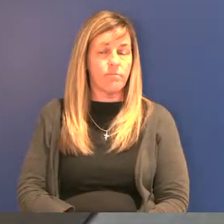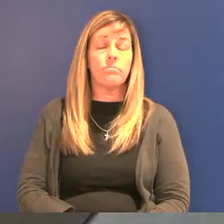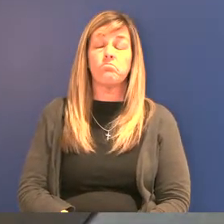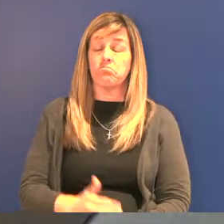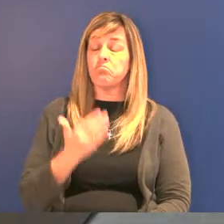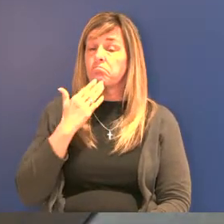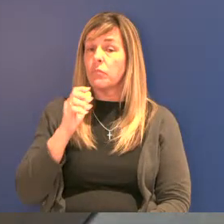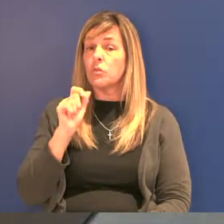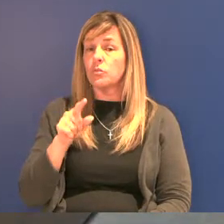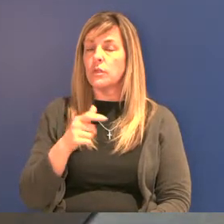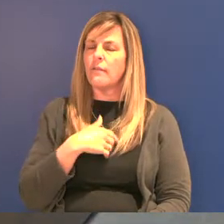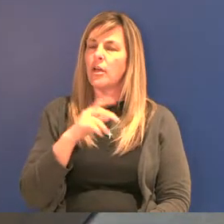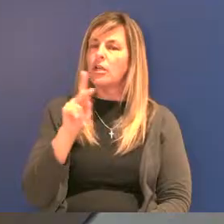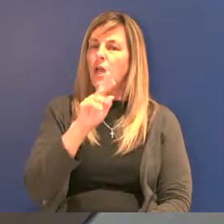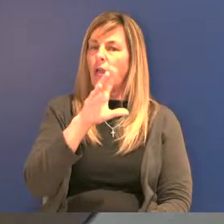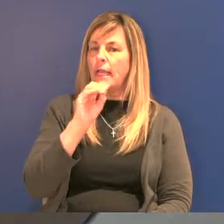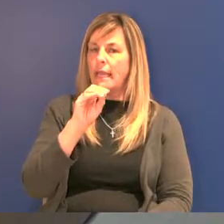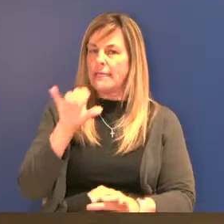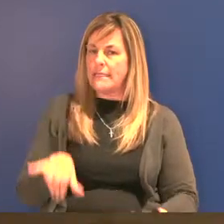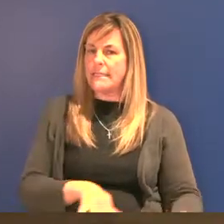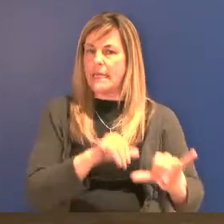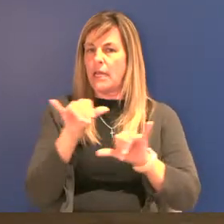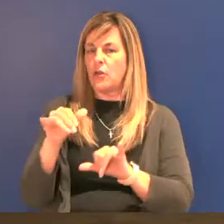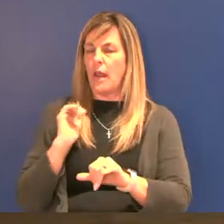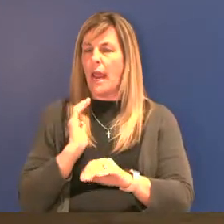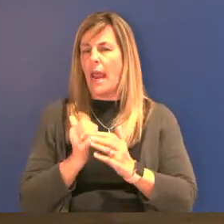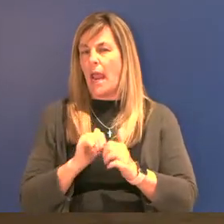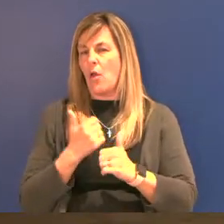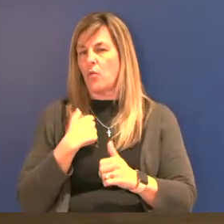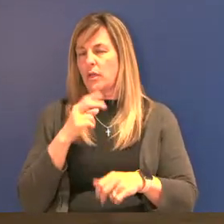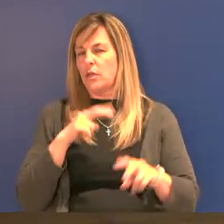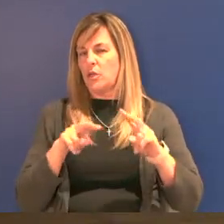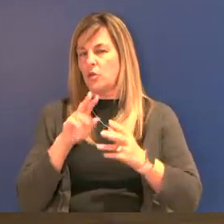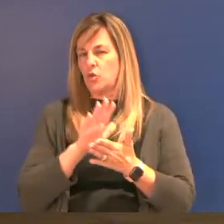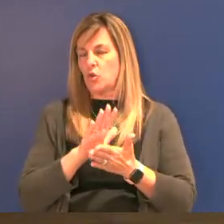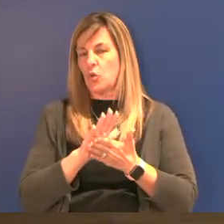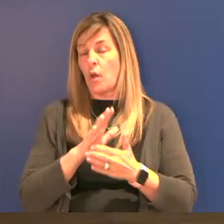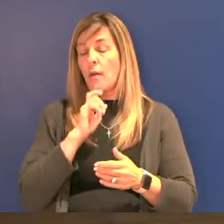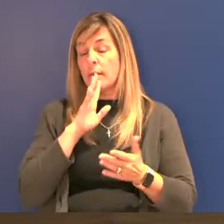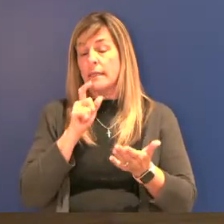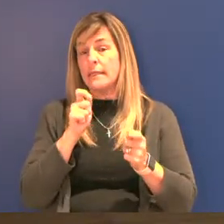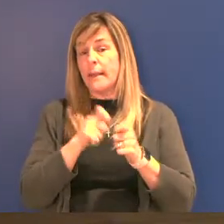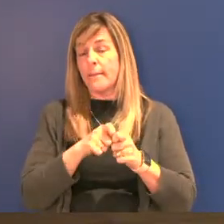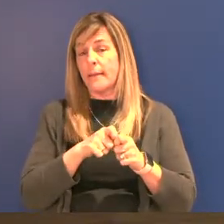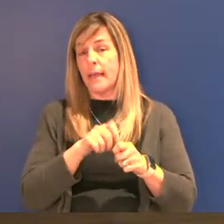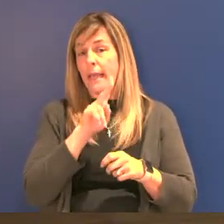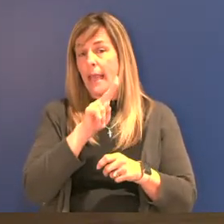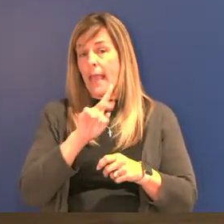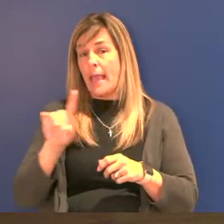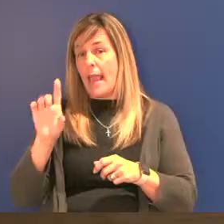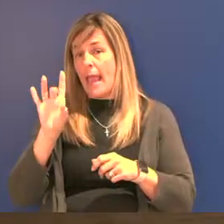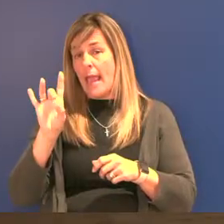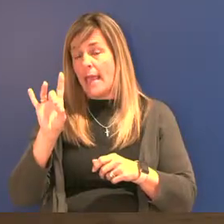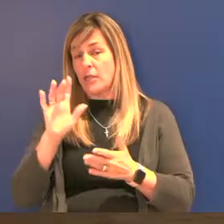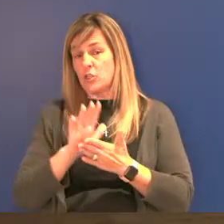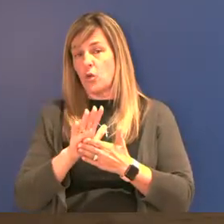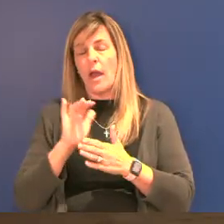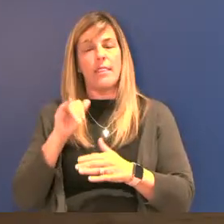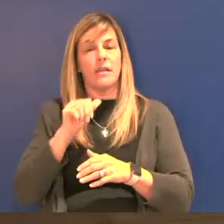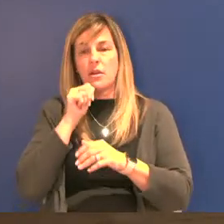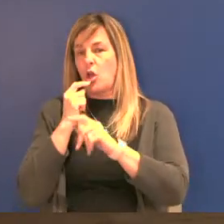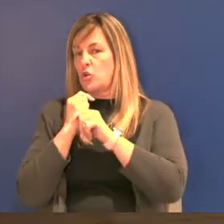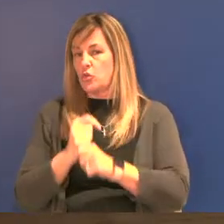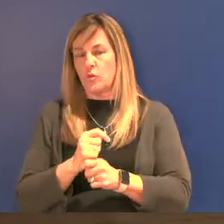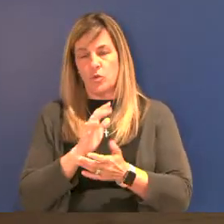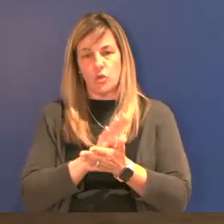do have a Knox County Schools standard on how we build schools. When I speak specifically about a K-8 school, this is a non-traditional school,